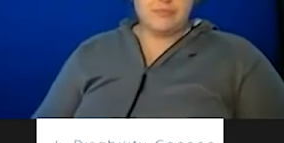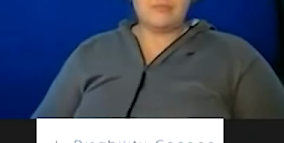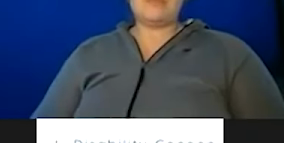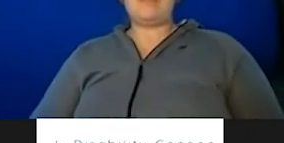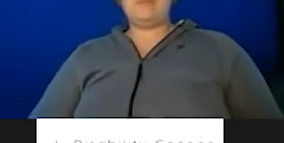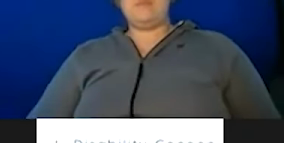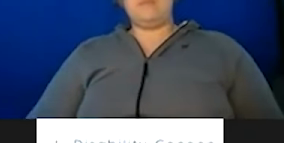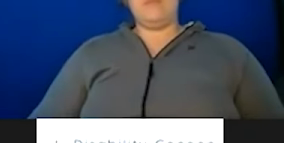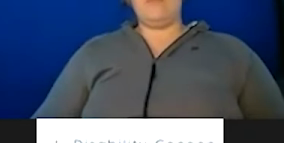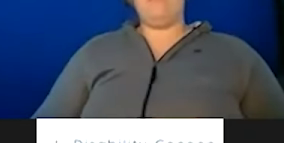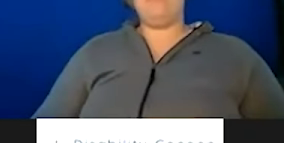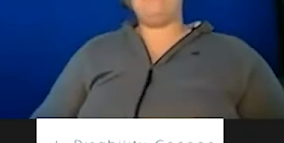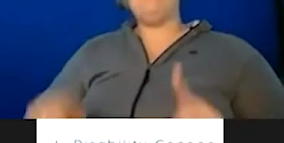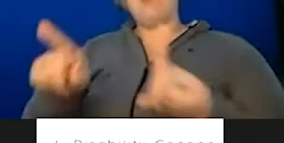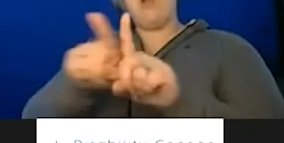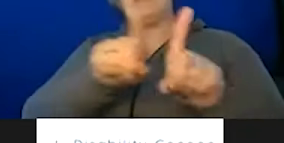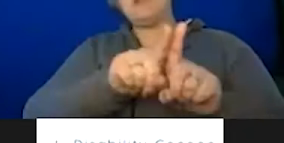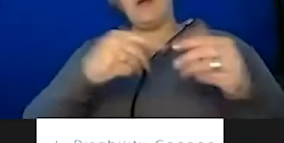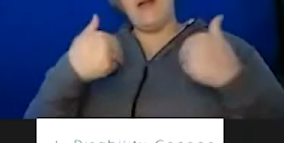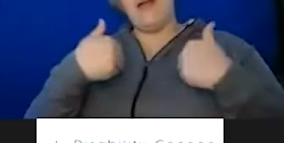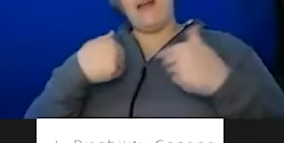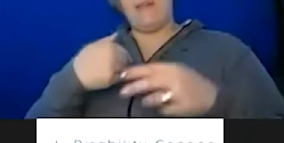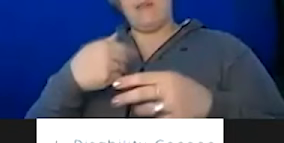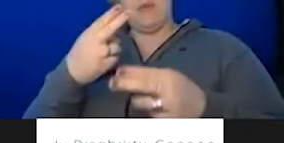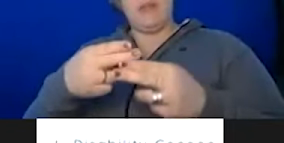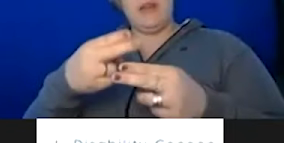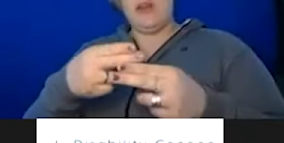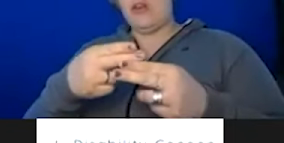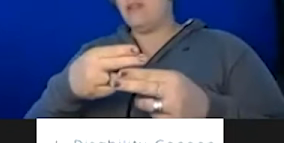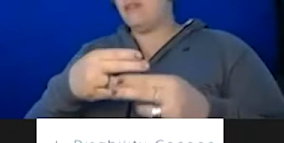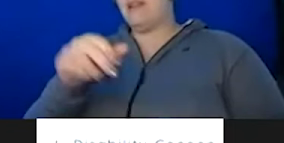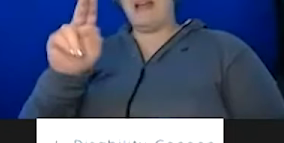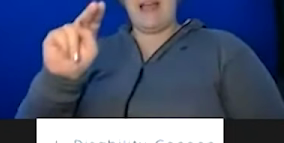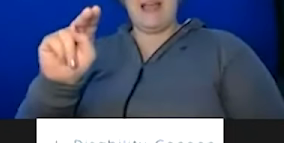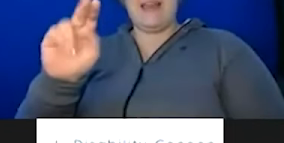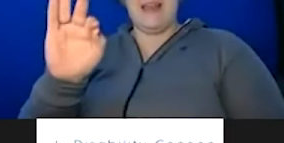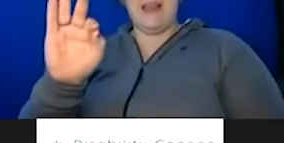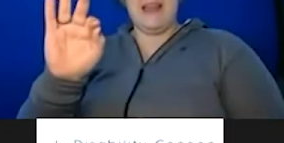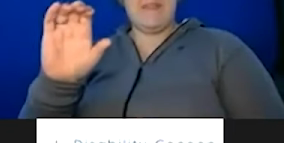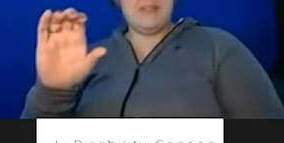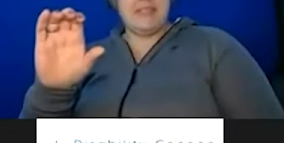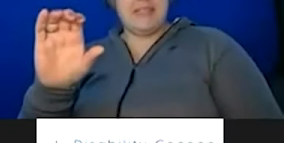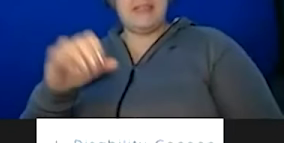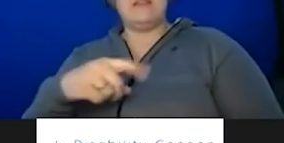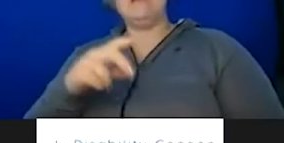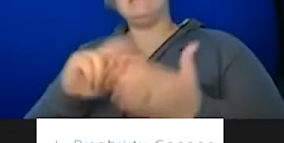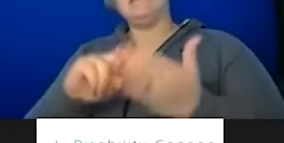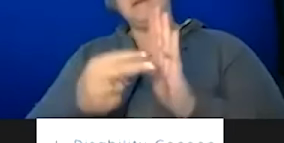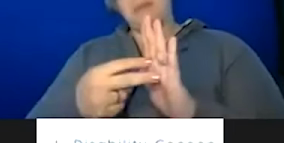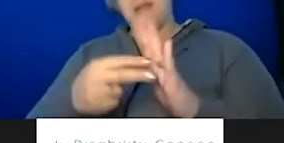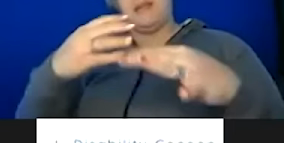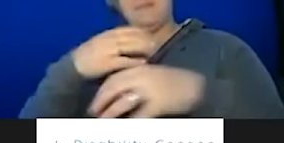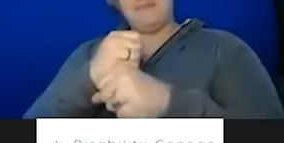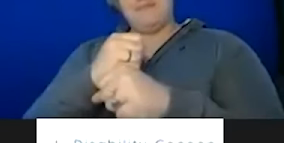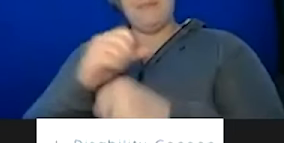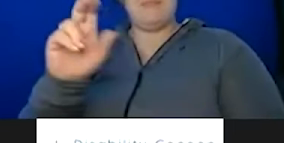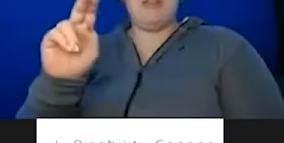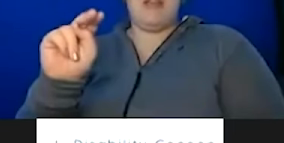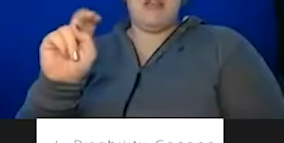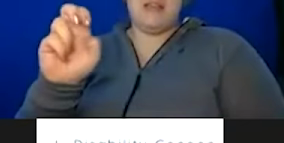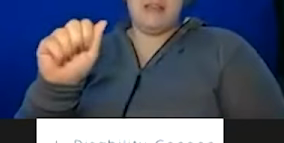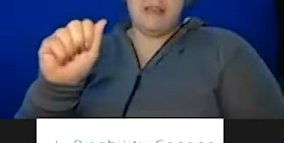call, some of them are NFC, which is near field communication,